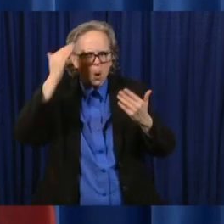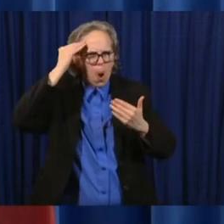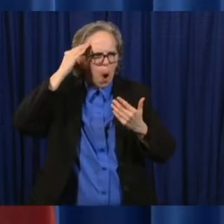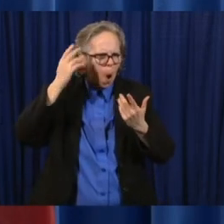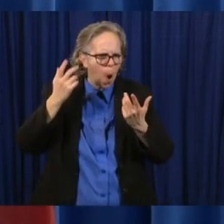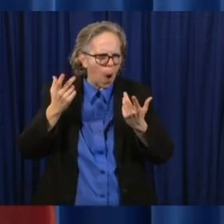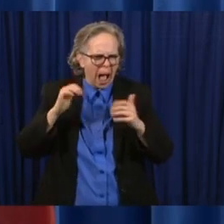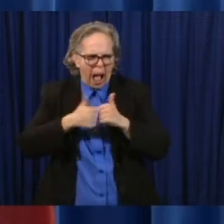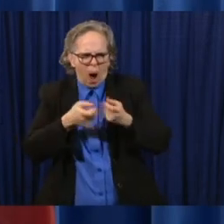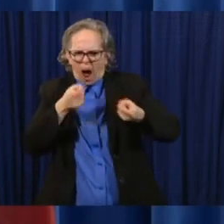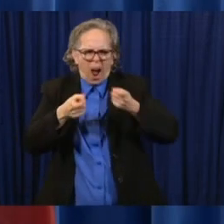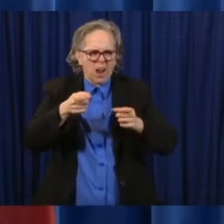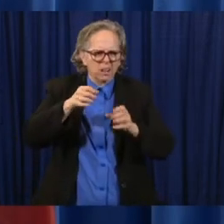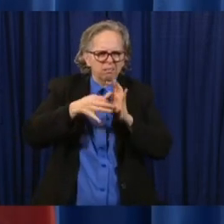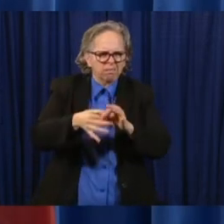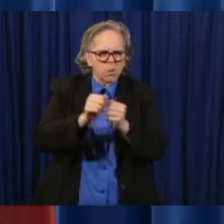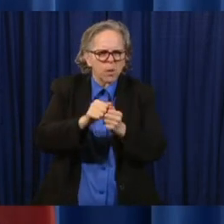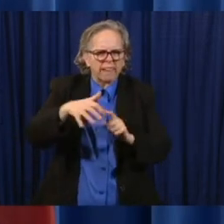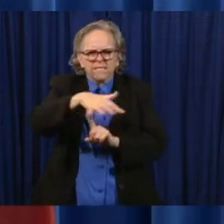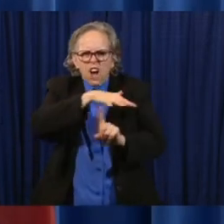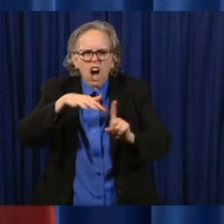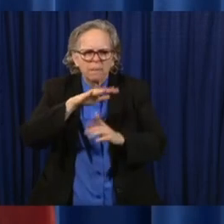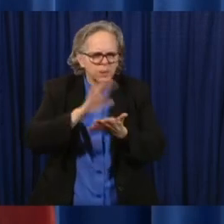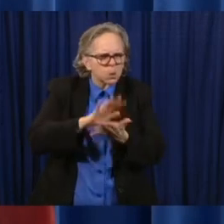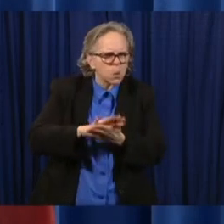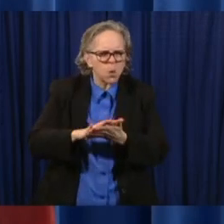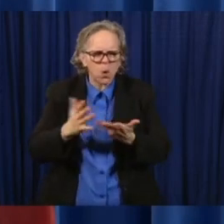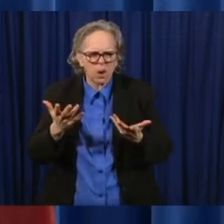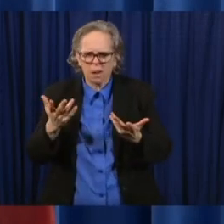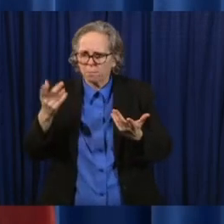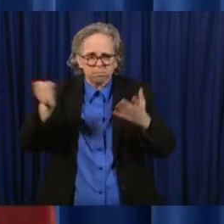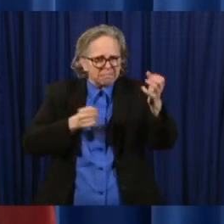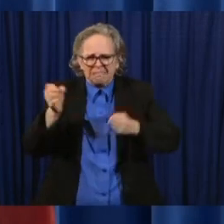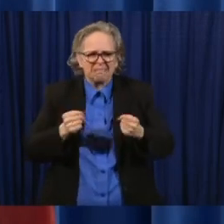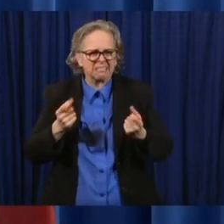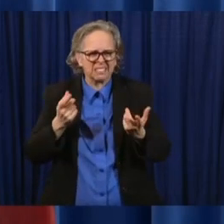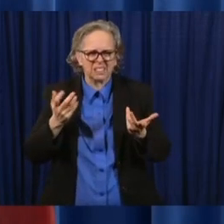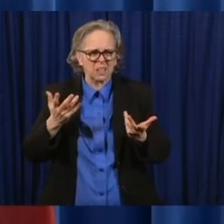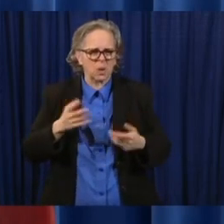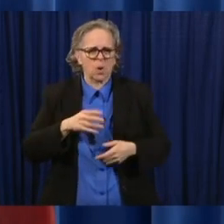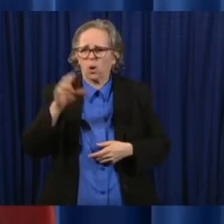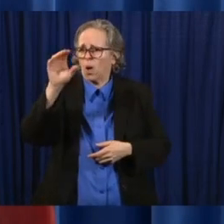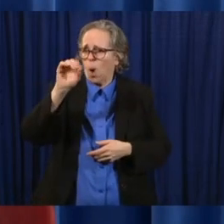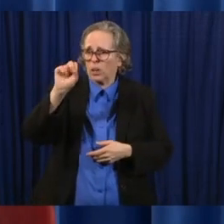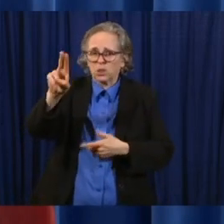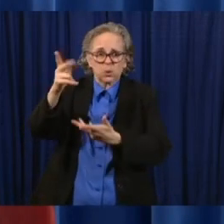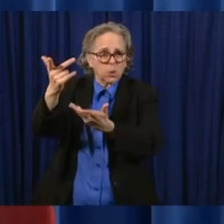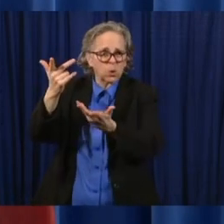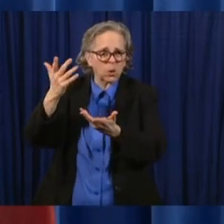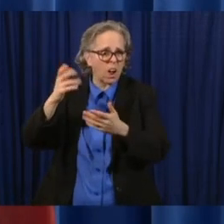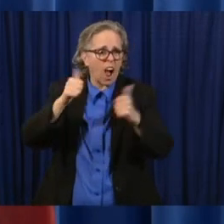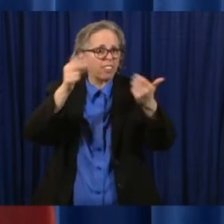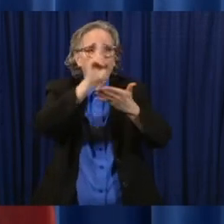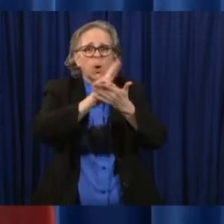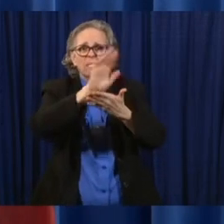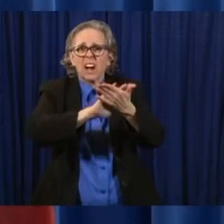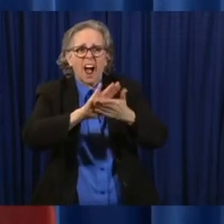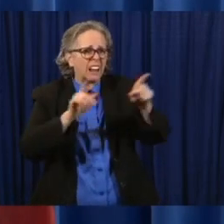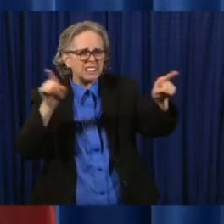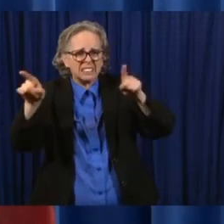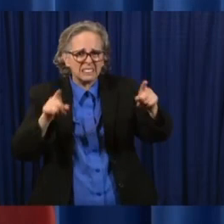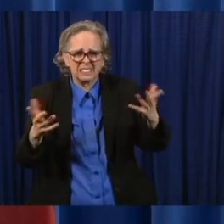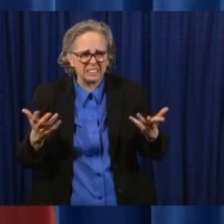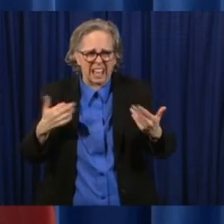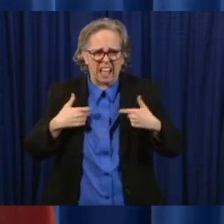environment that people are working in. We're going to bring them in from Ohio State and other universities to help the schools as they try to figure this